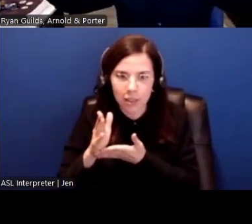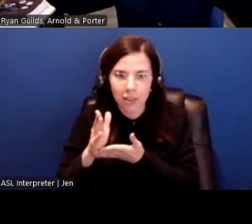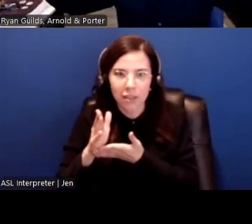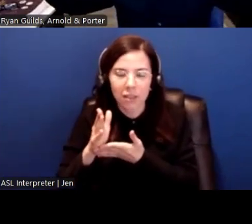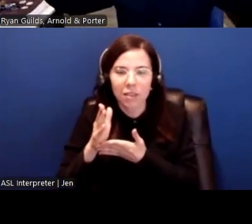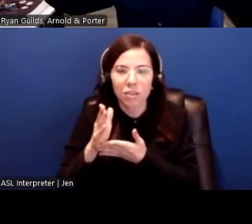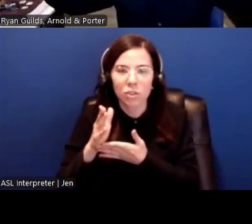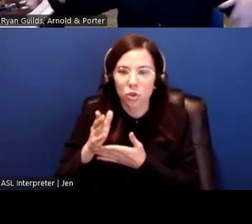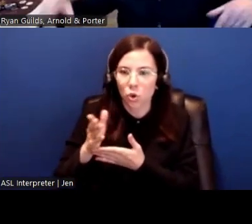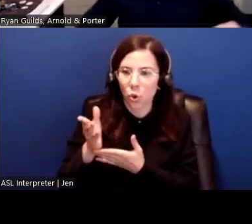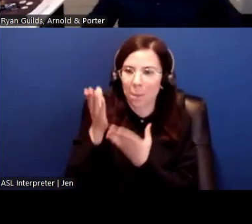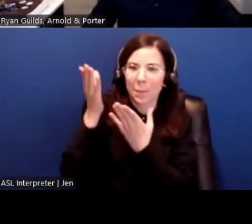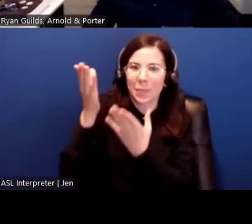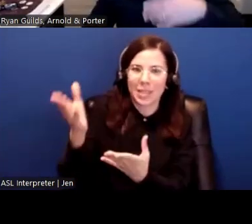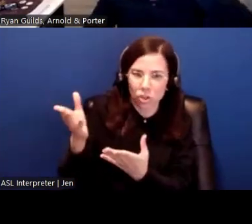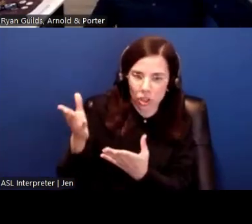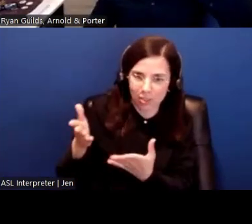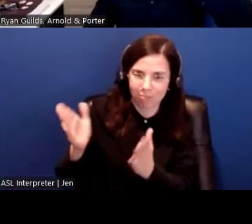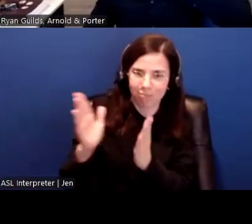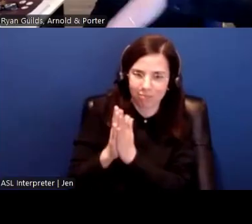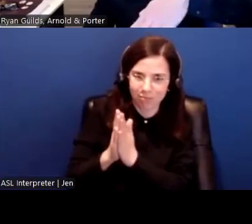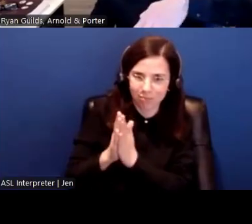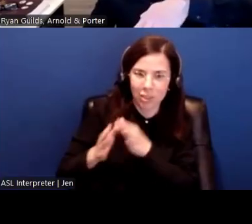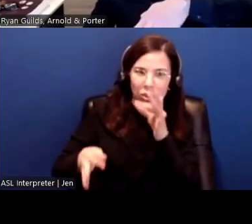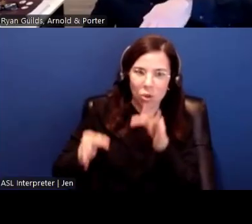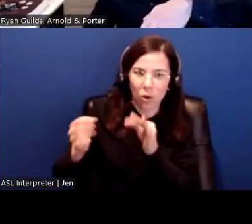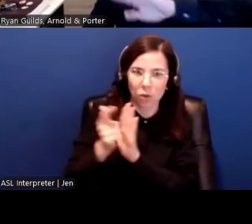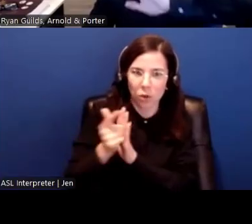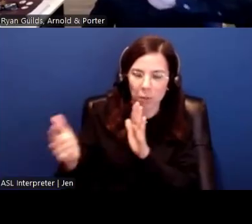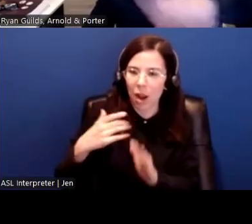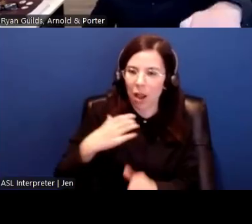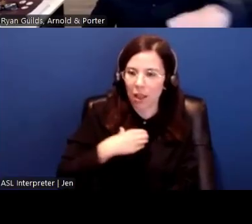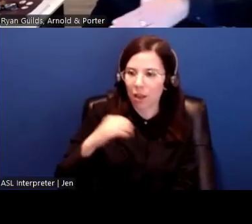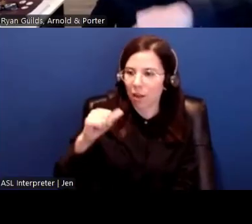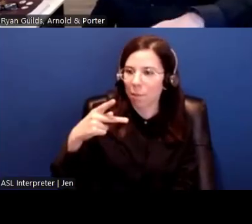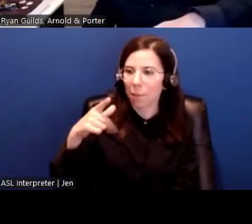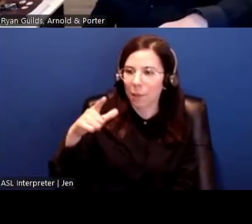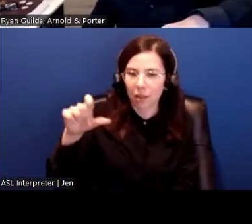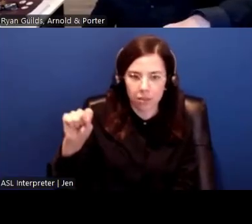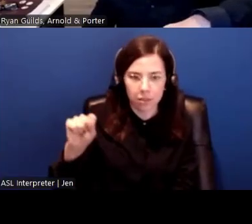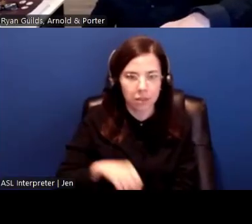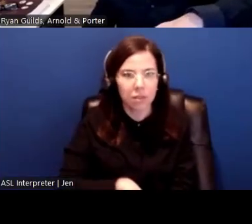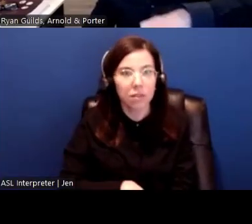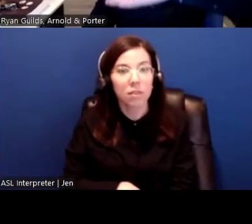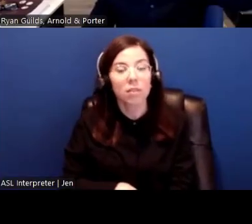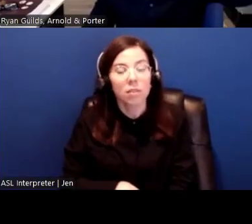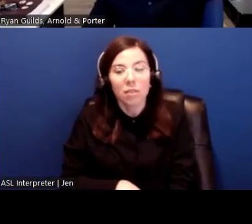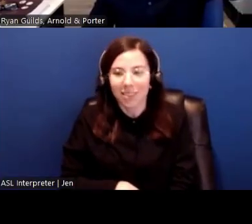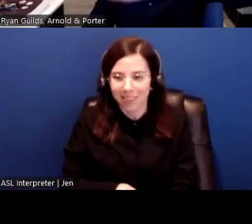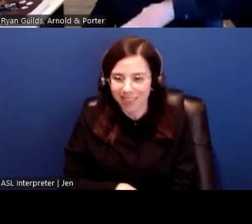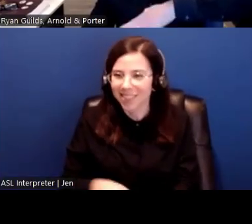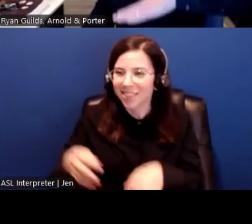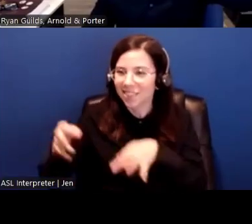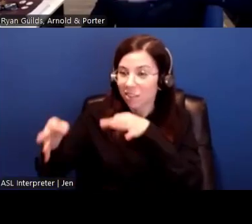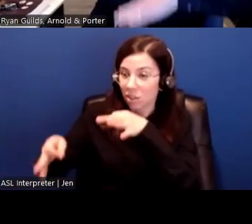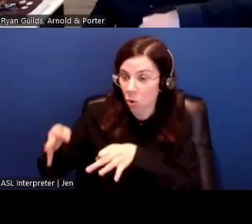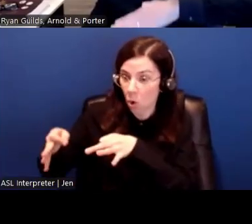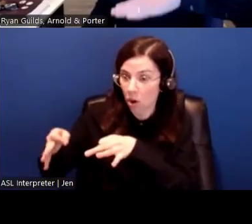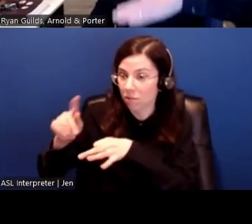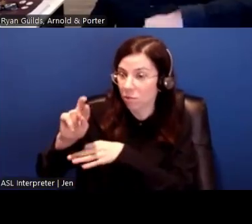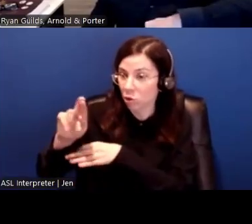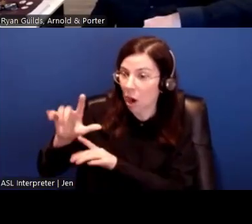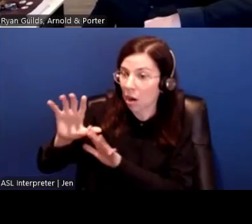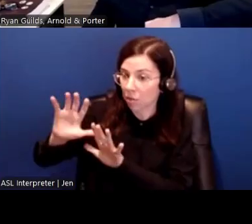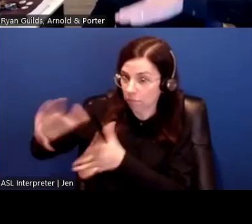about the court structure for a second. So, trial court, is the trial court, right? And then the